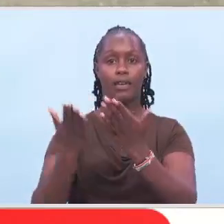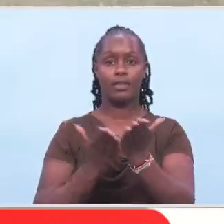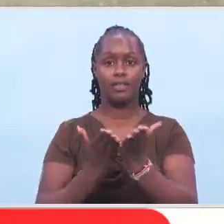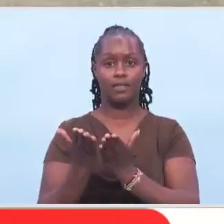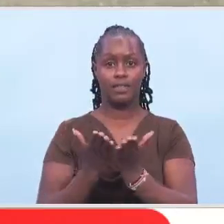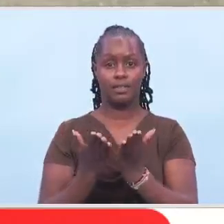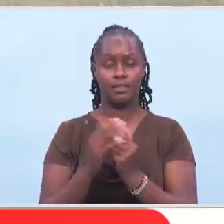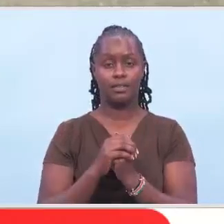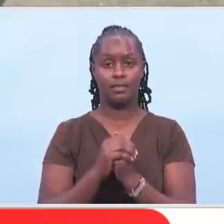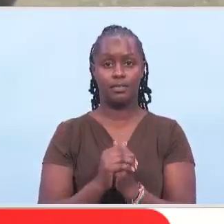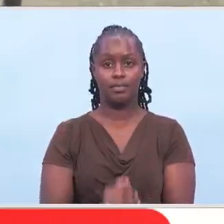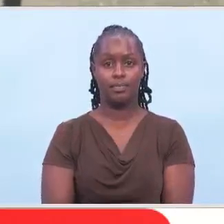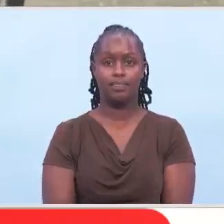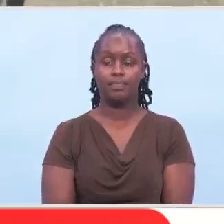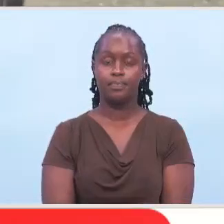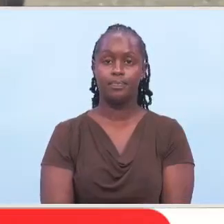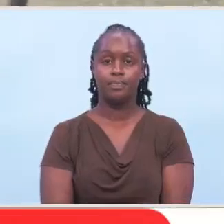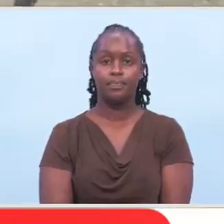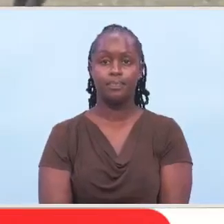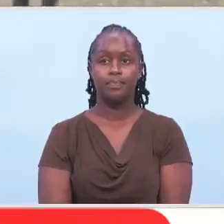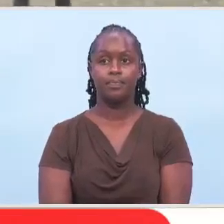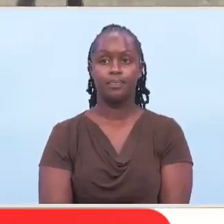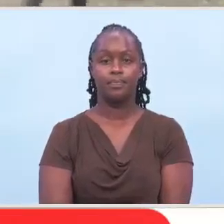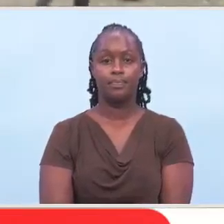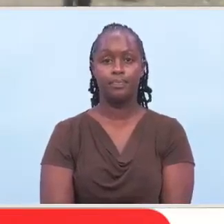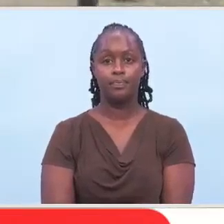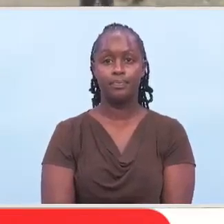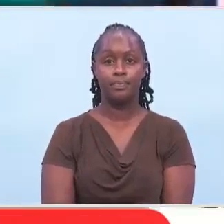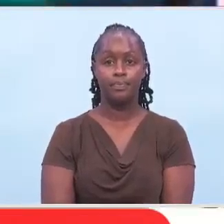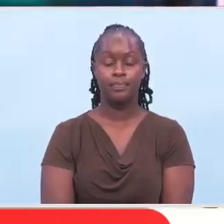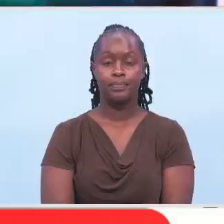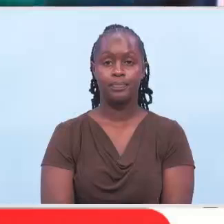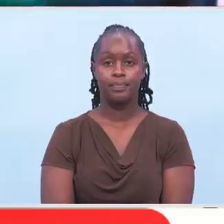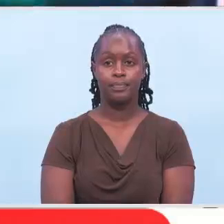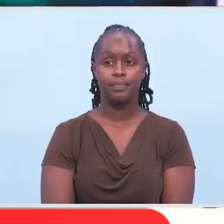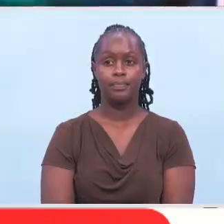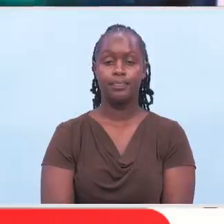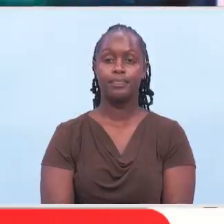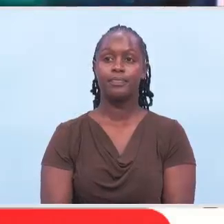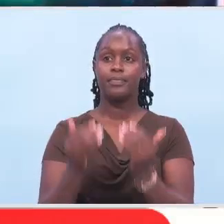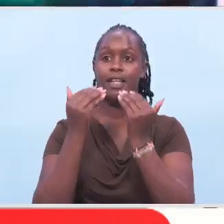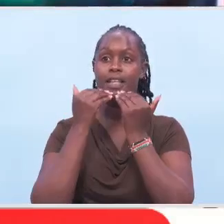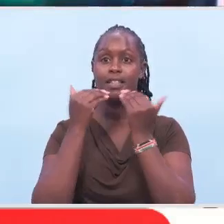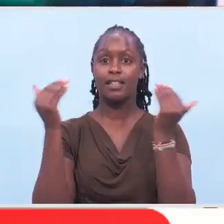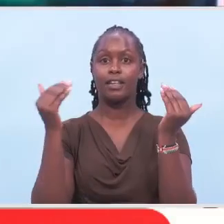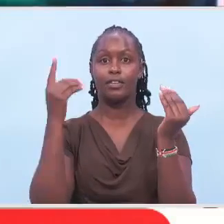from Nakuru County, my name is Chichi Josephine. Thank you, Chichi, for that. National